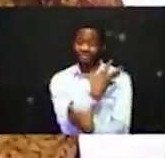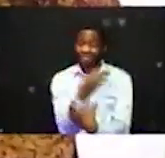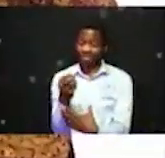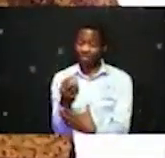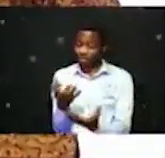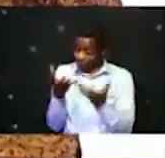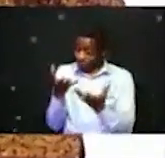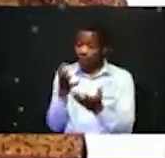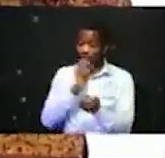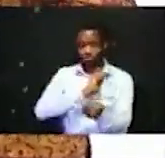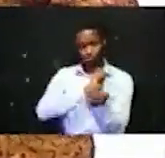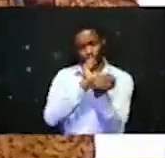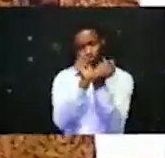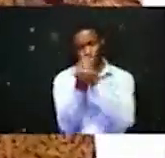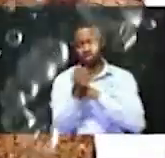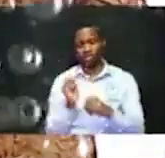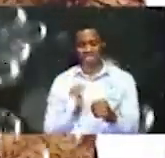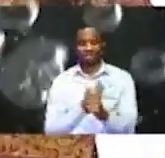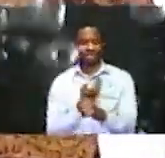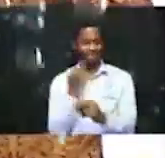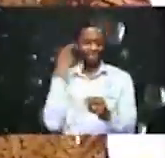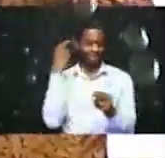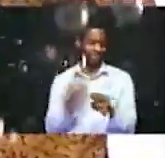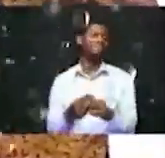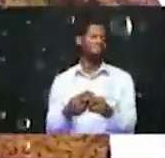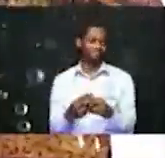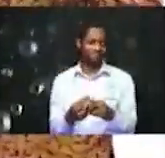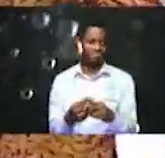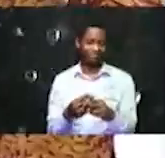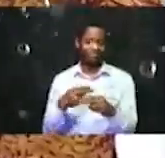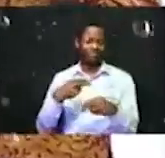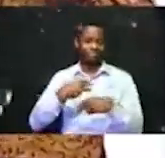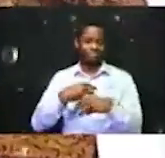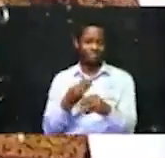to reposition our name. We want to reposition